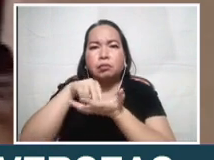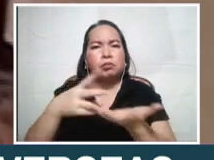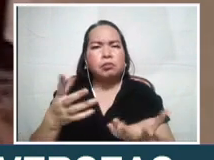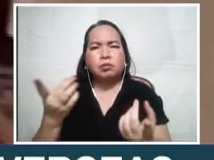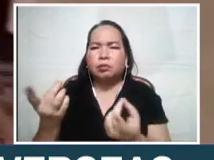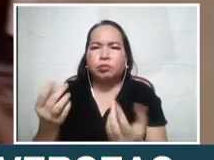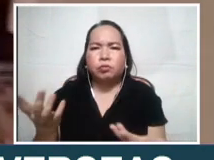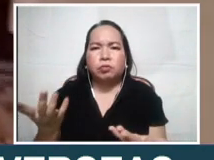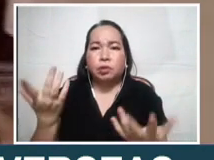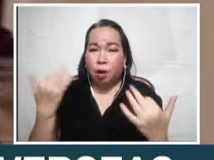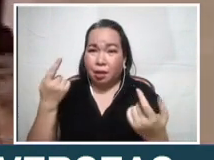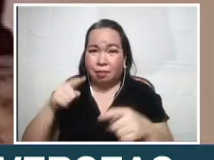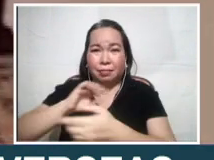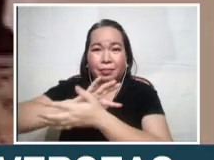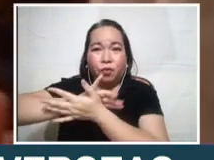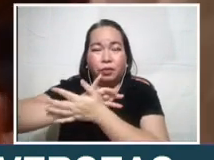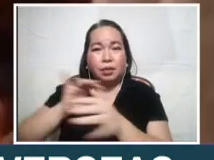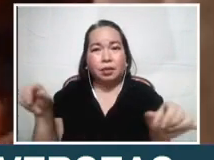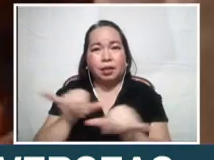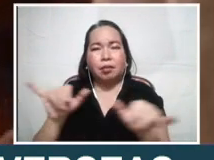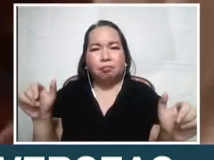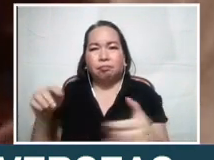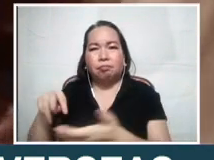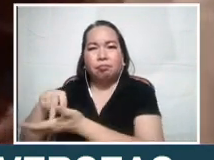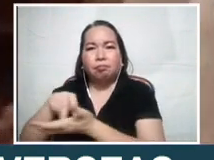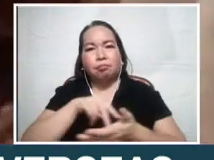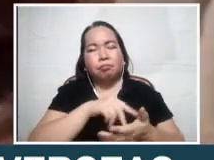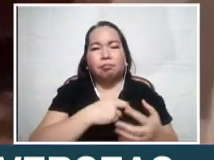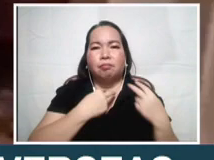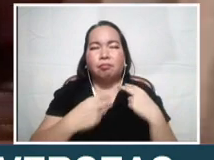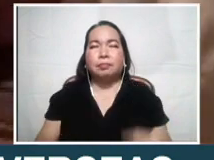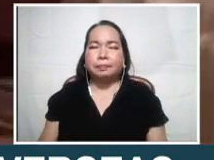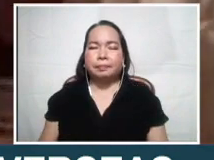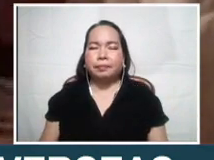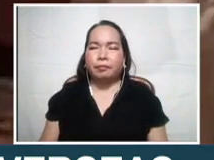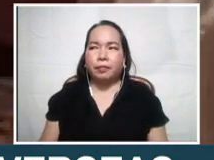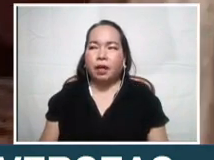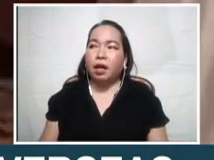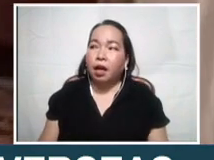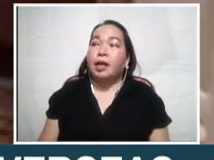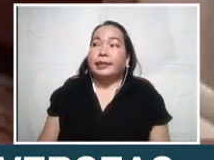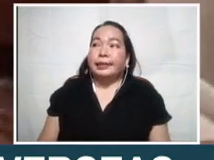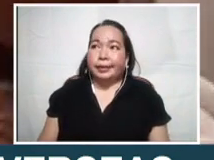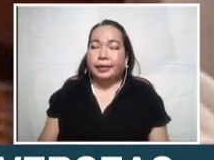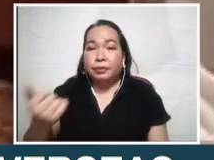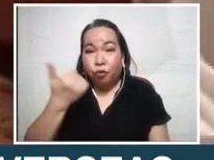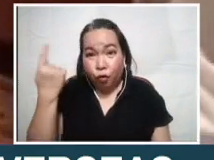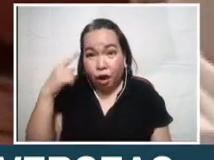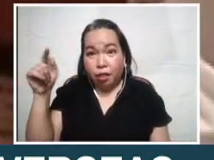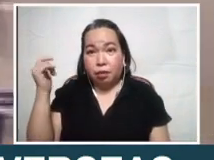COVID, when the restrictions ease. Well, with respect to other employees, there are